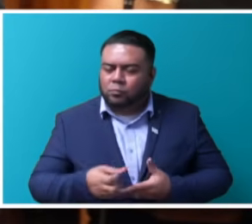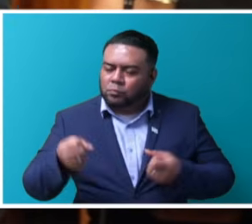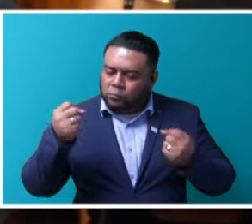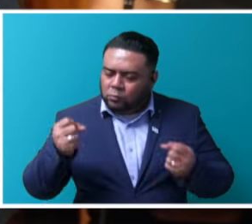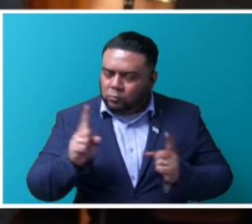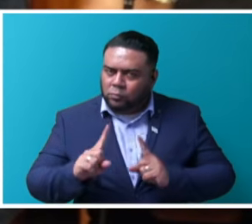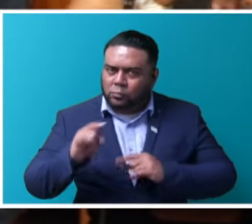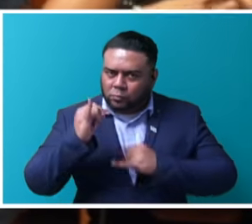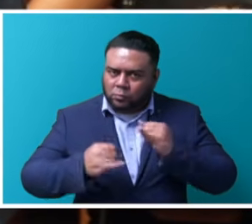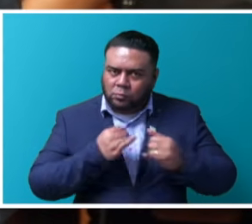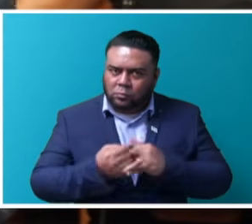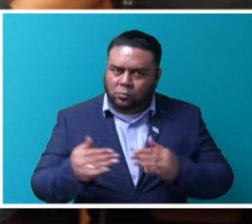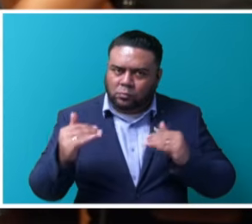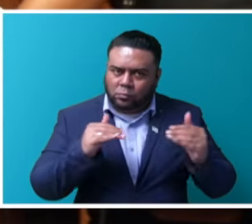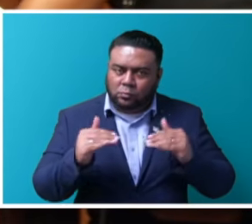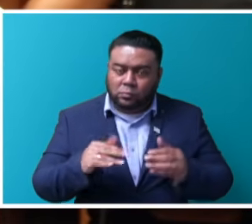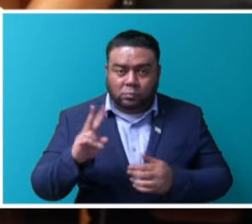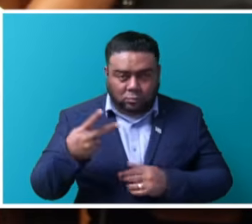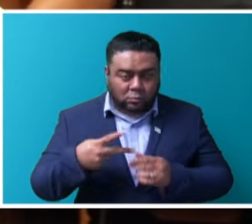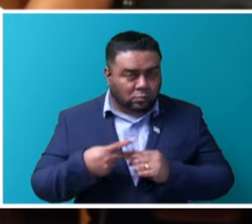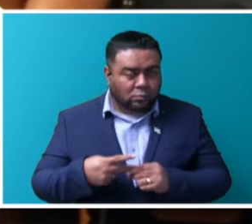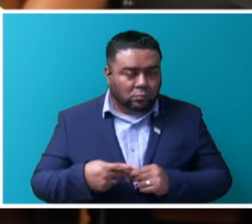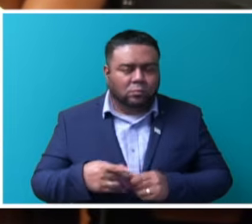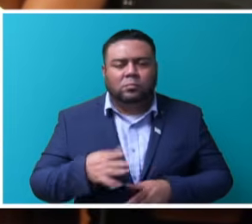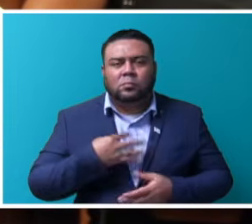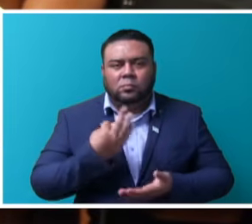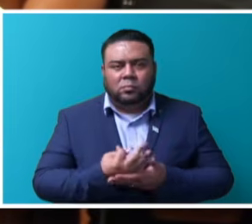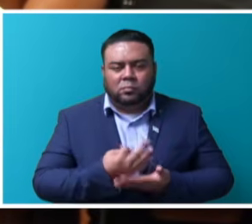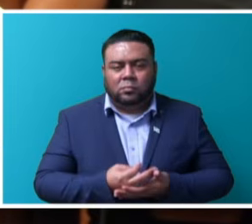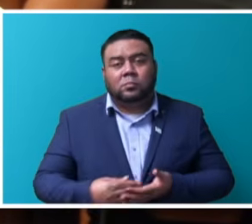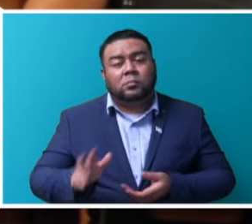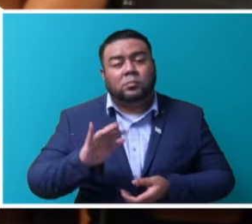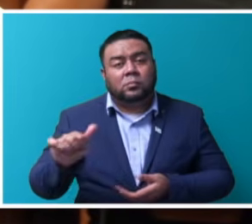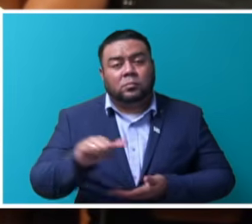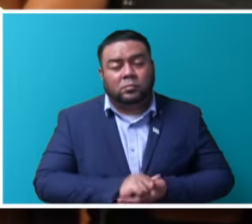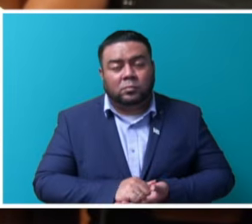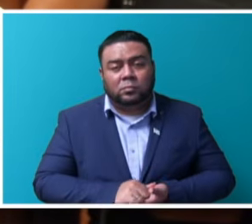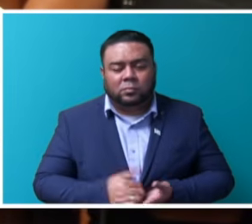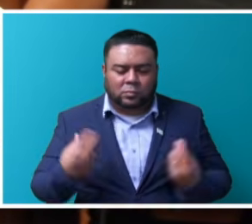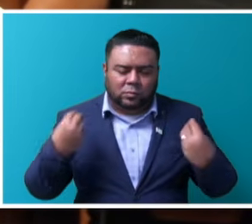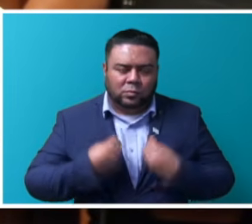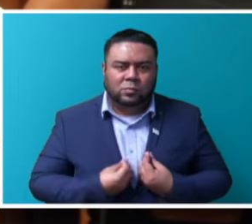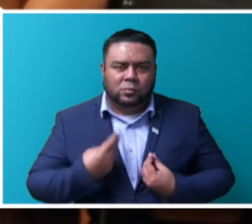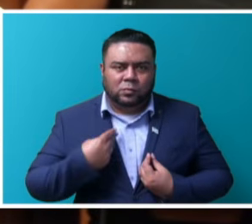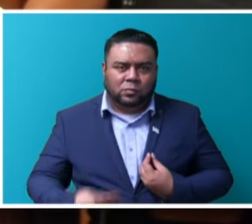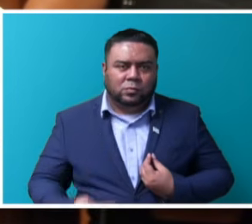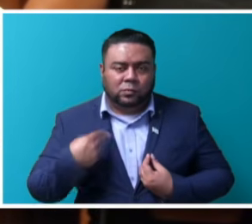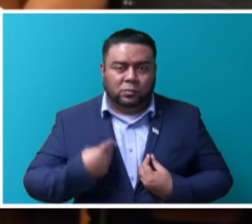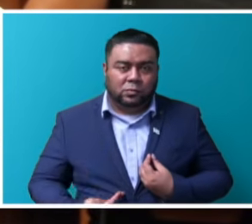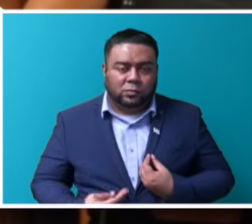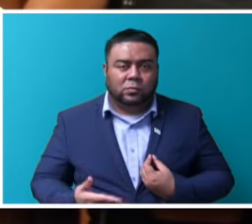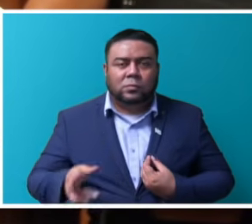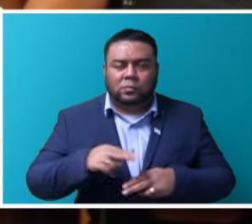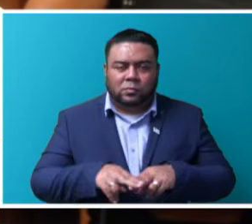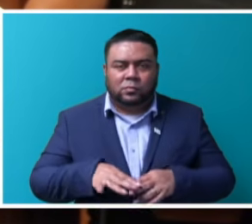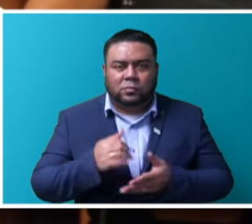with international standards. Secondly, we have allocated funds for the procurement of clothing and uniforms for Fiji